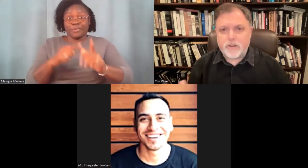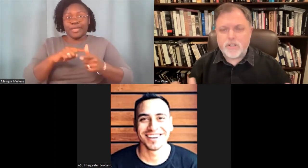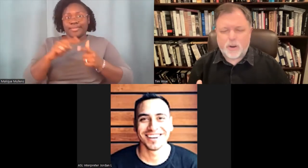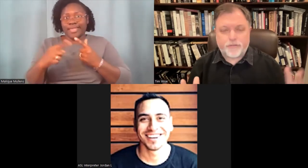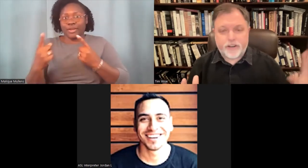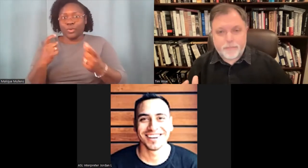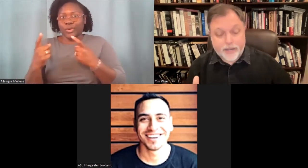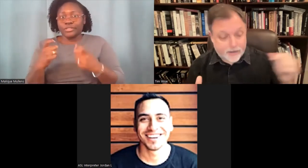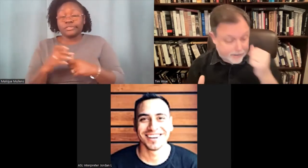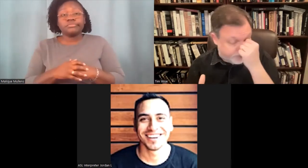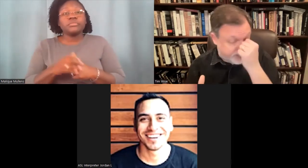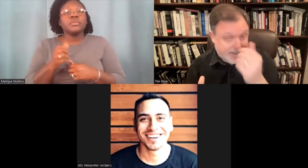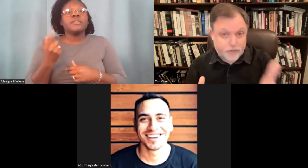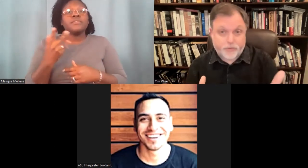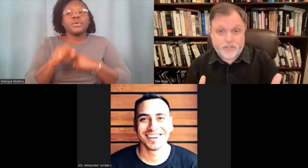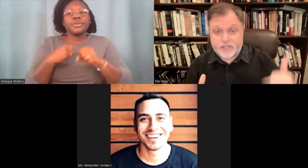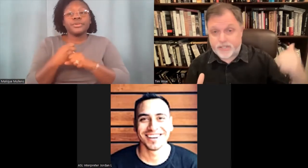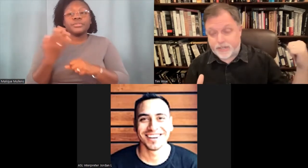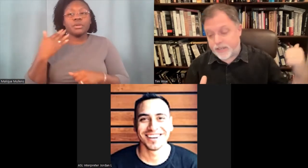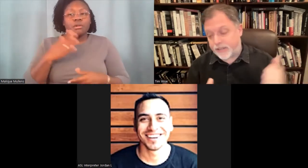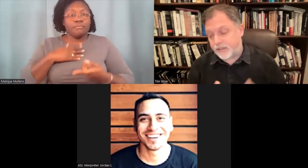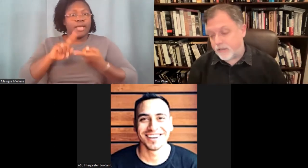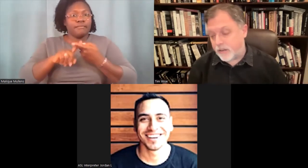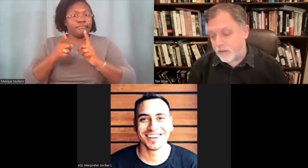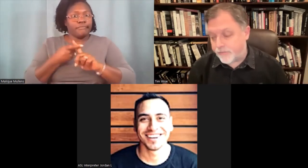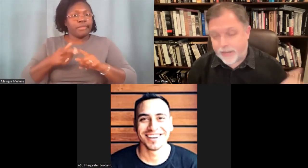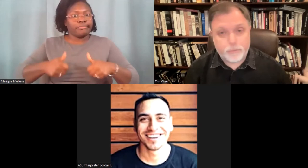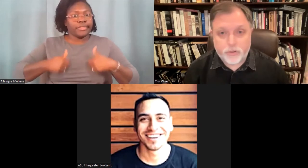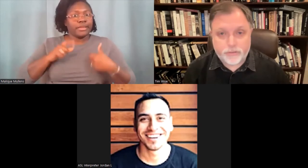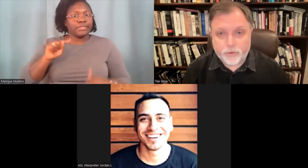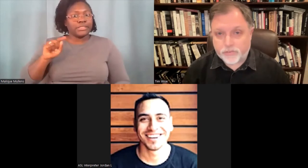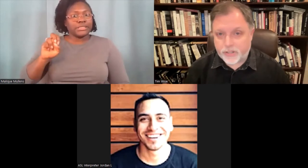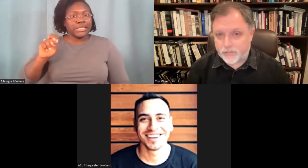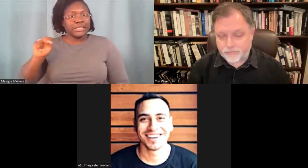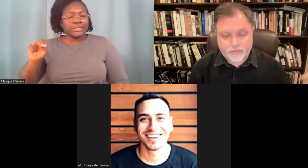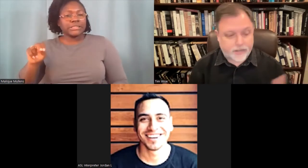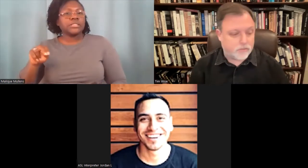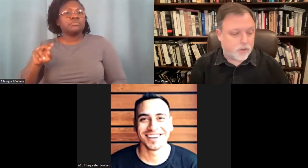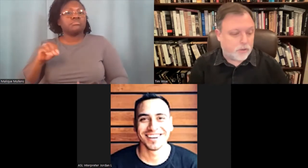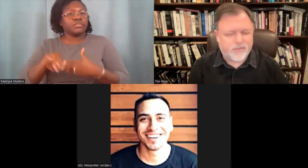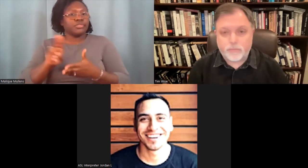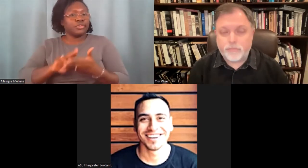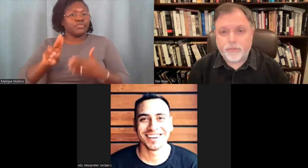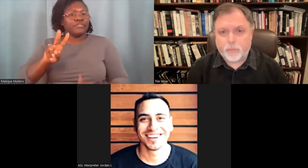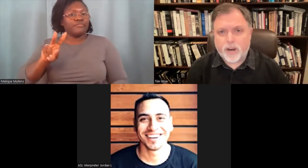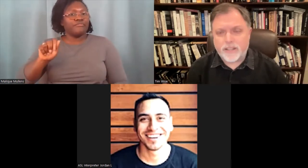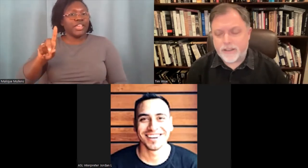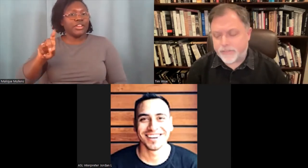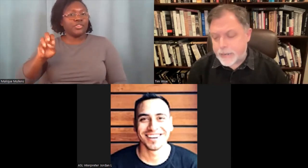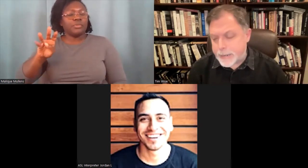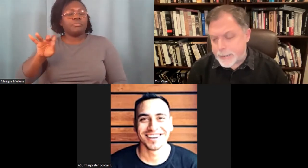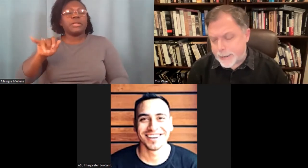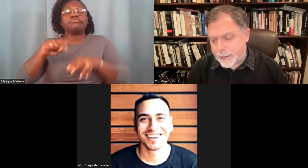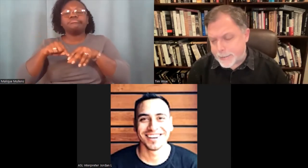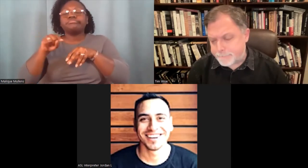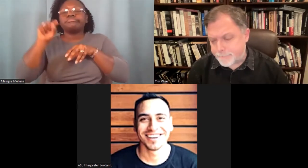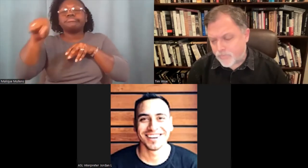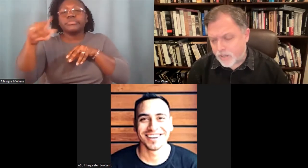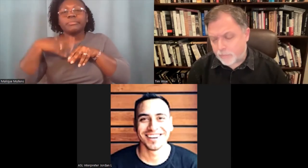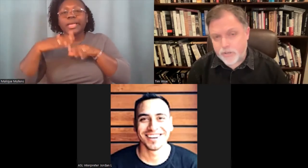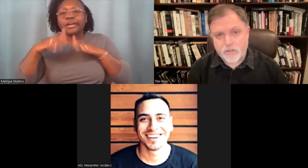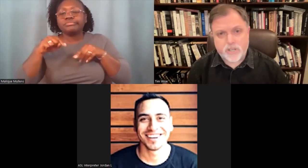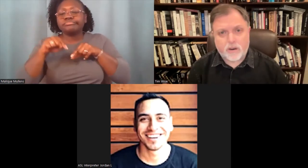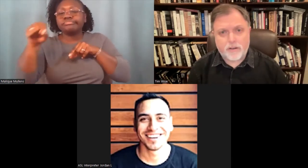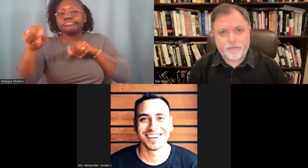A couple of years ago, a friend of mine, I live in Nashville, Tennessee, and Vanderbilt University's down the road from where I live. And